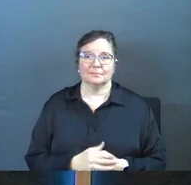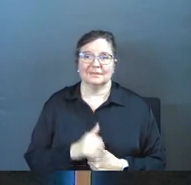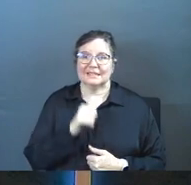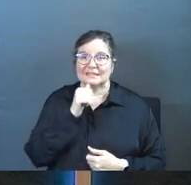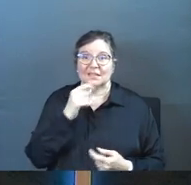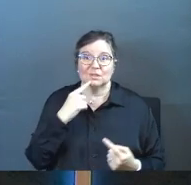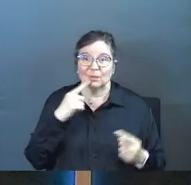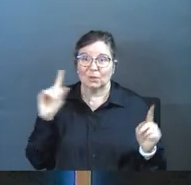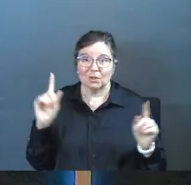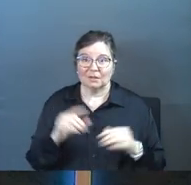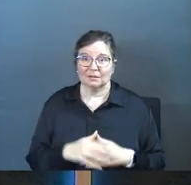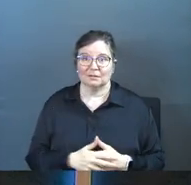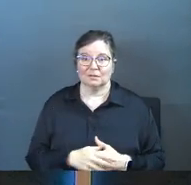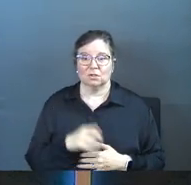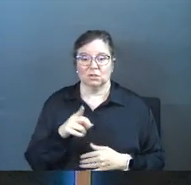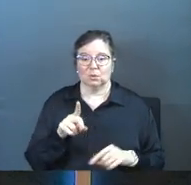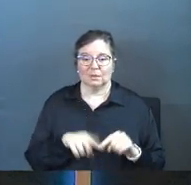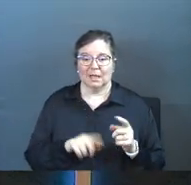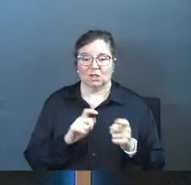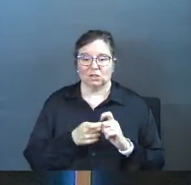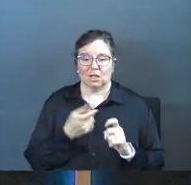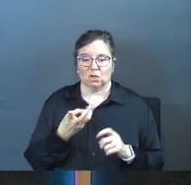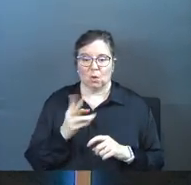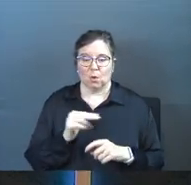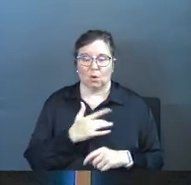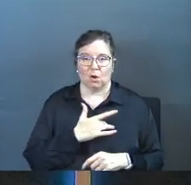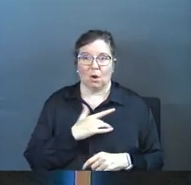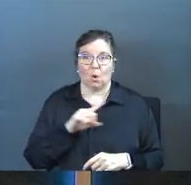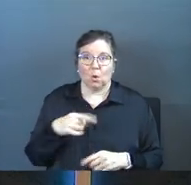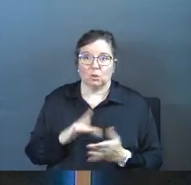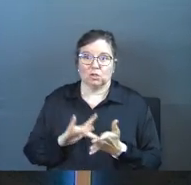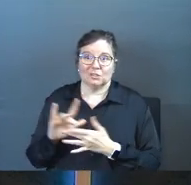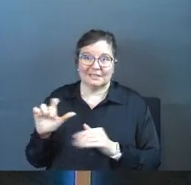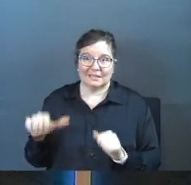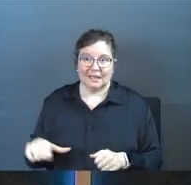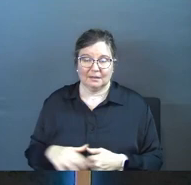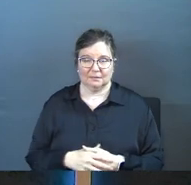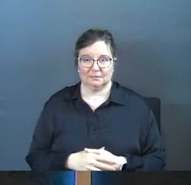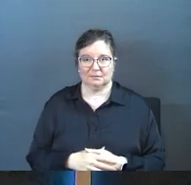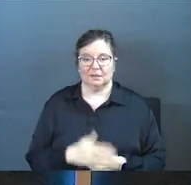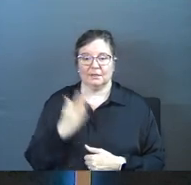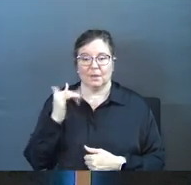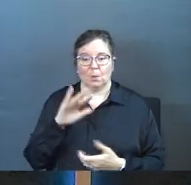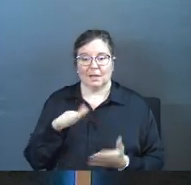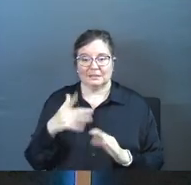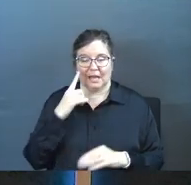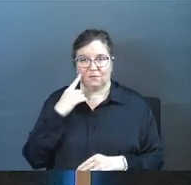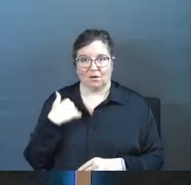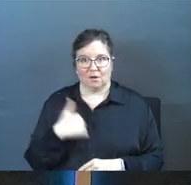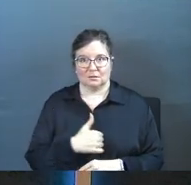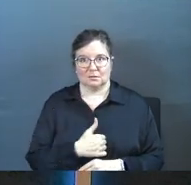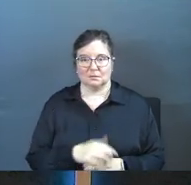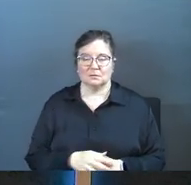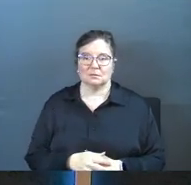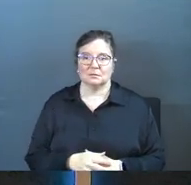It doesn't work. You can't change your own heart. Only Jesus can. That's why he died for